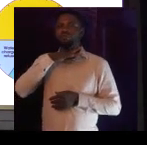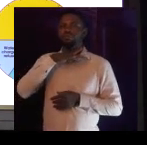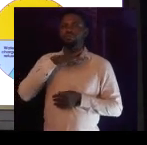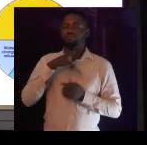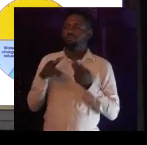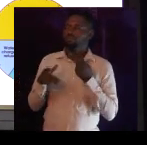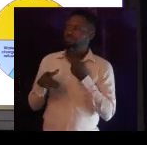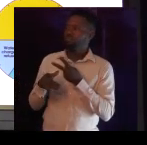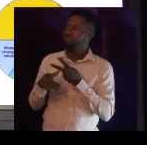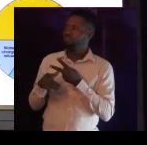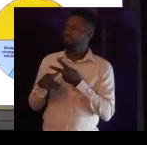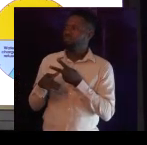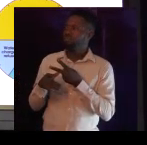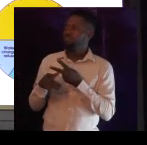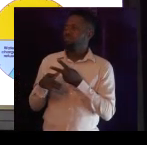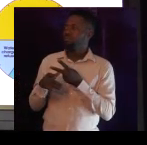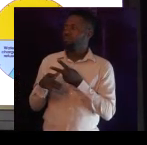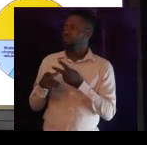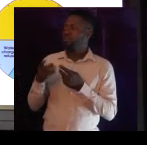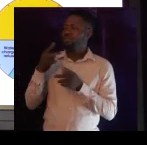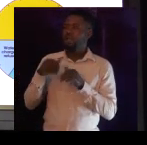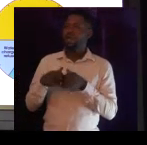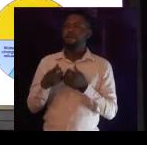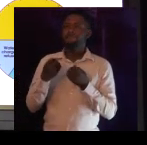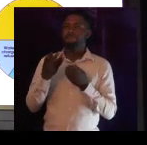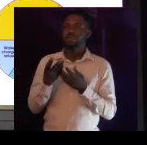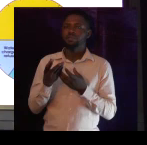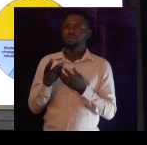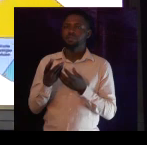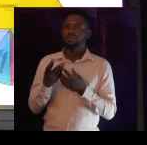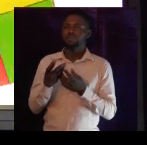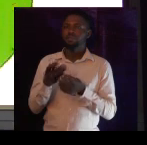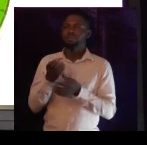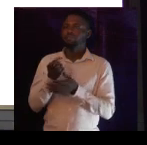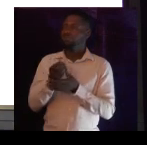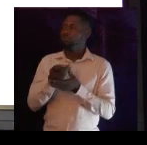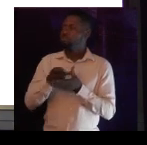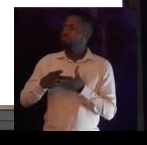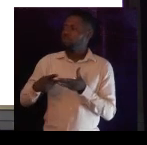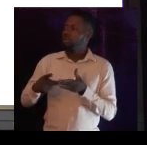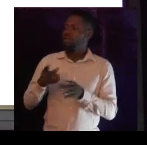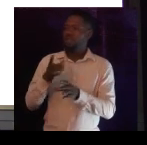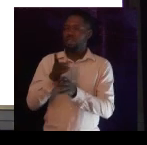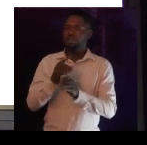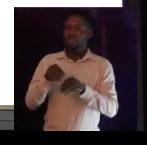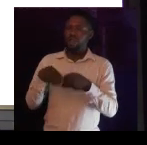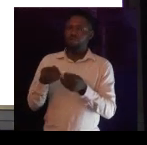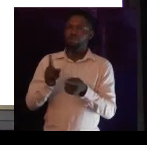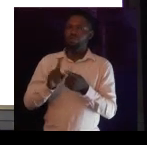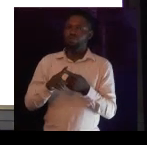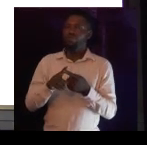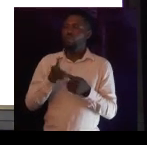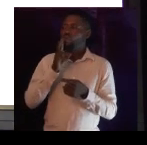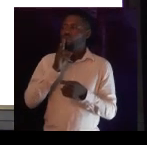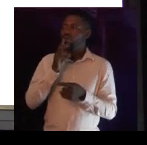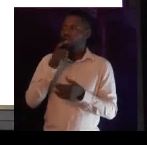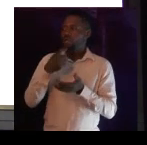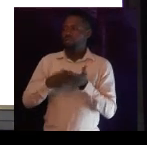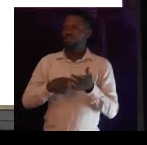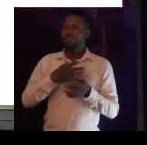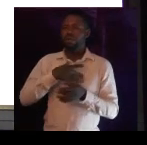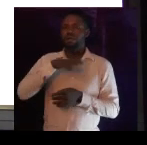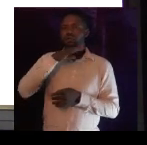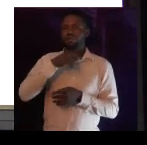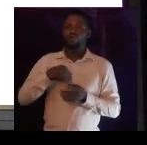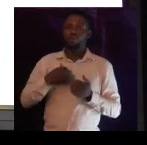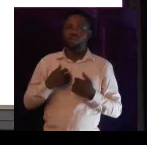in on the slide and see how many shares gets allocated to water charges and refuse. Here